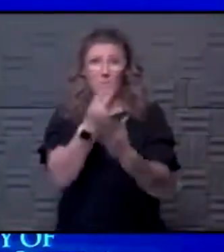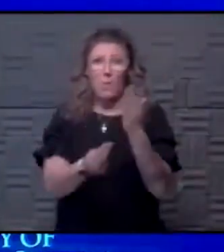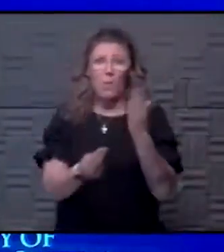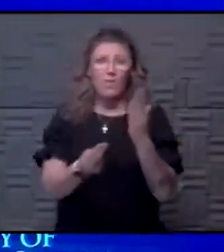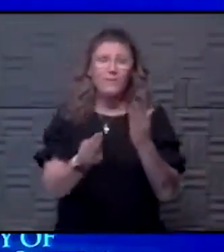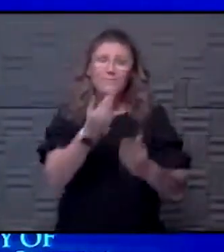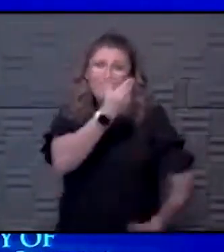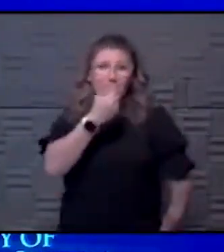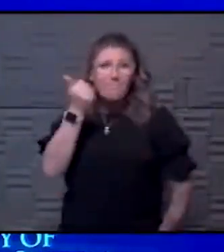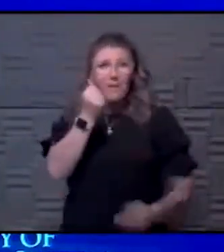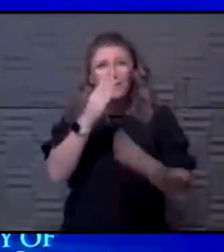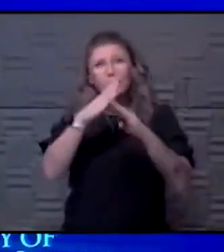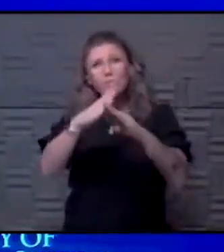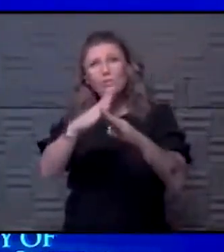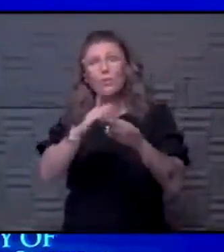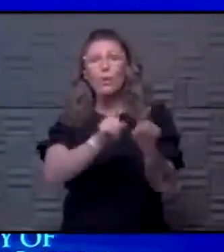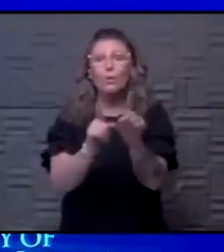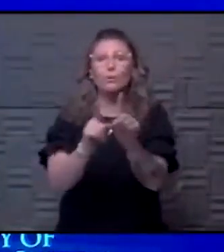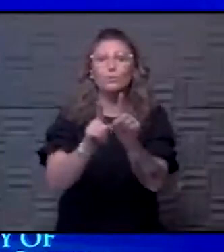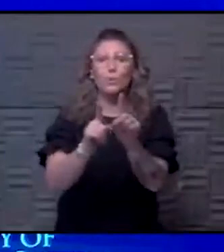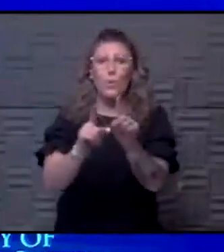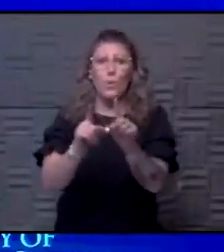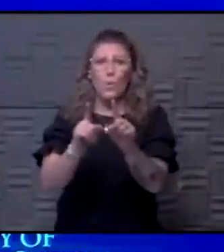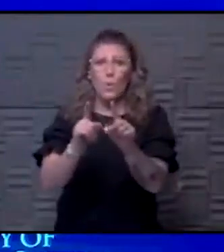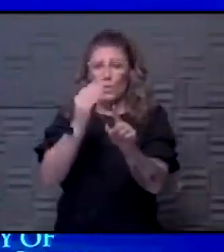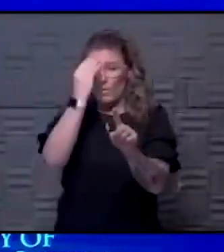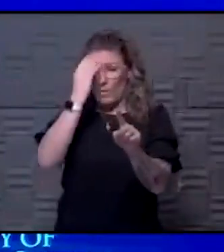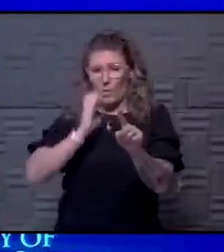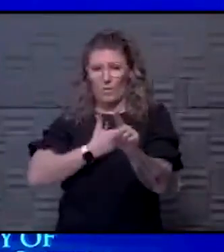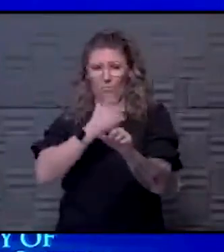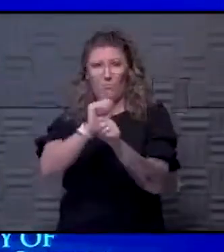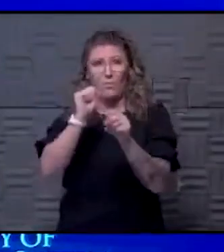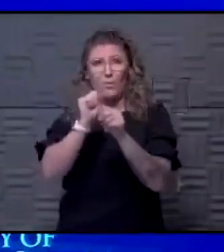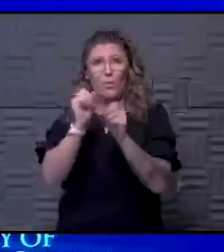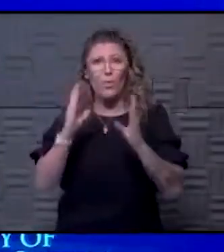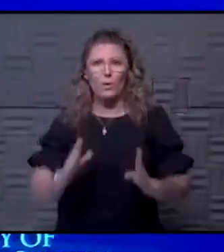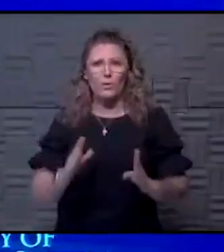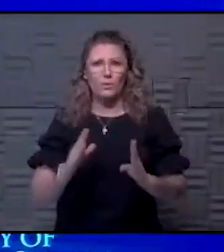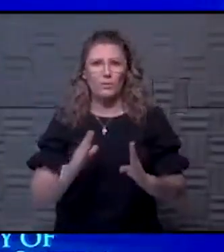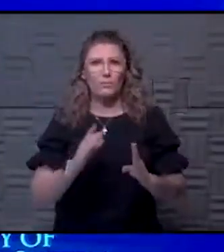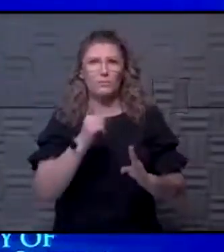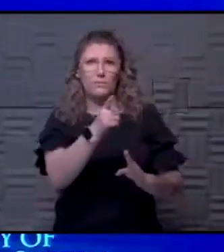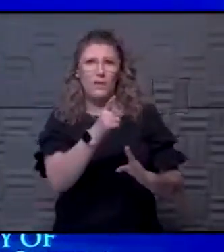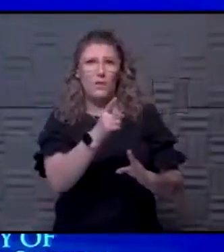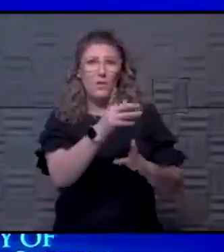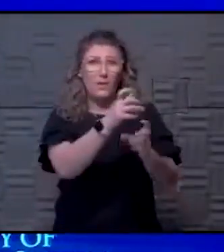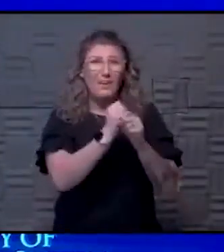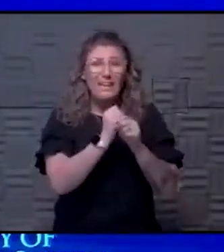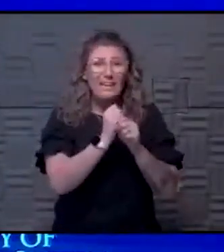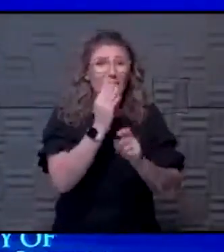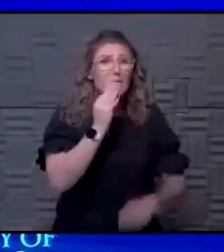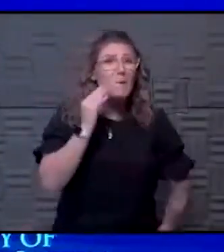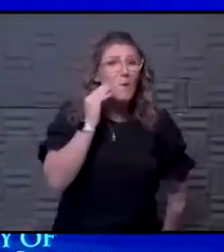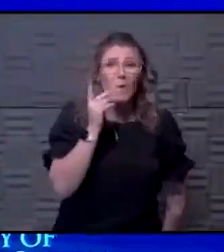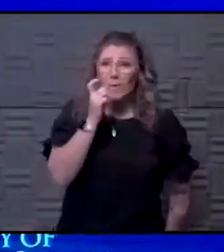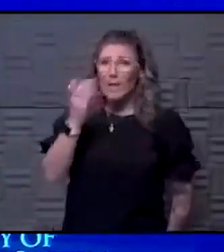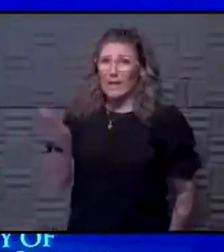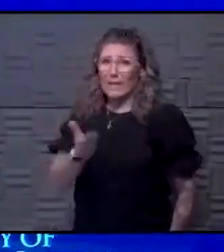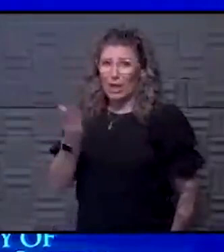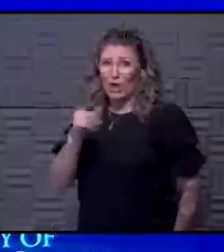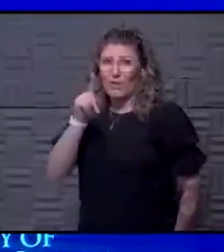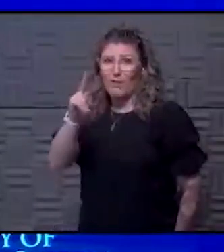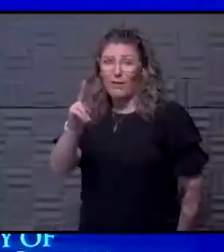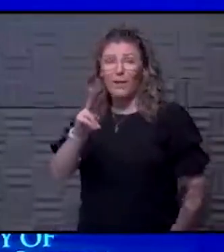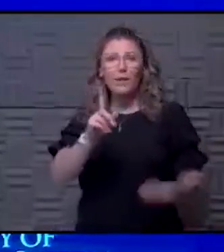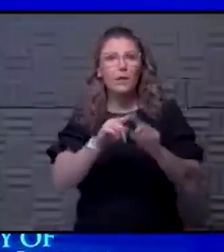possible protection. We also know that our employees, when they go home, is where they were getting they weren't getting it here at KU. We know this, so we know that masking works. But we